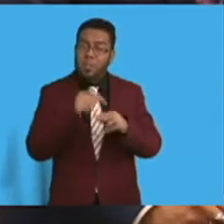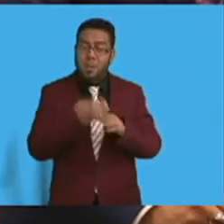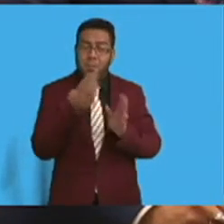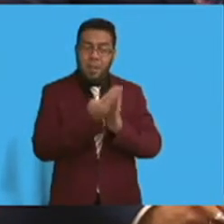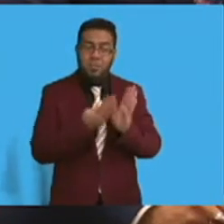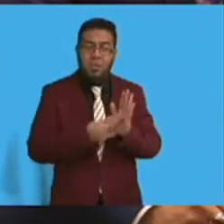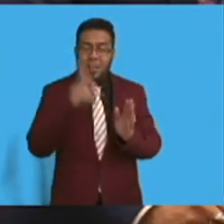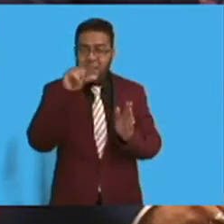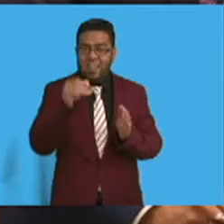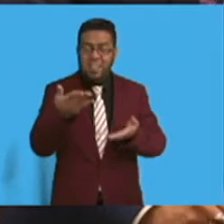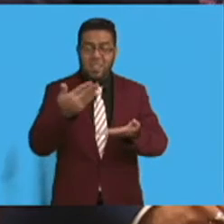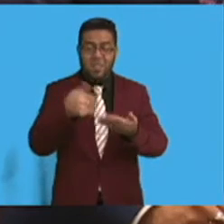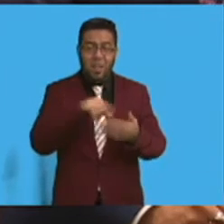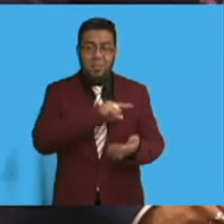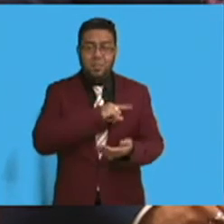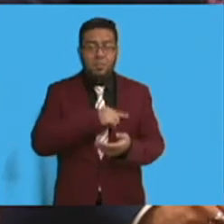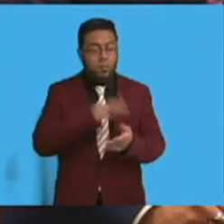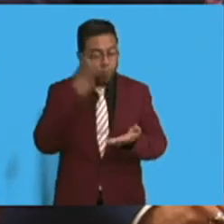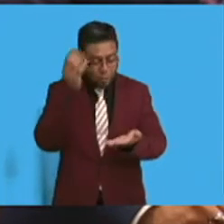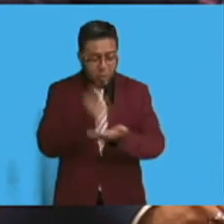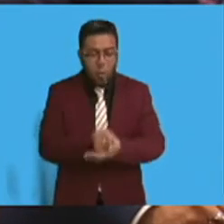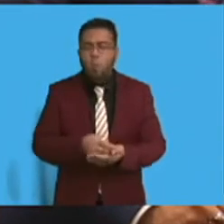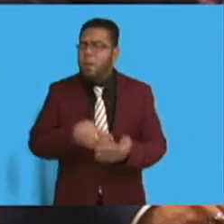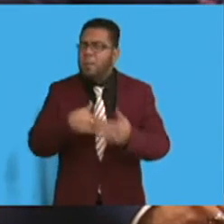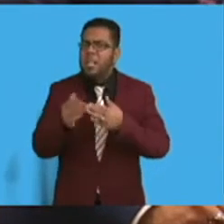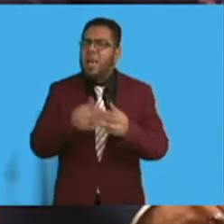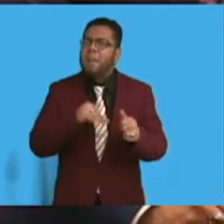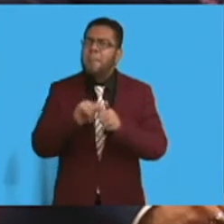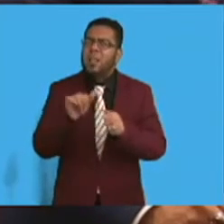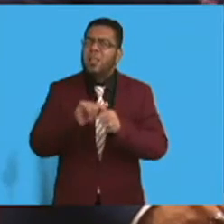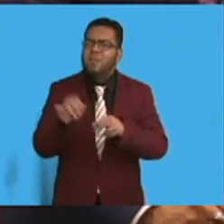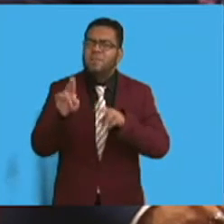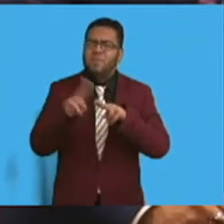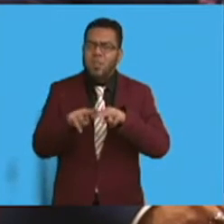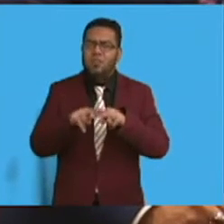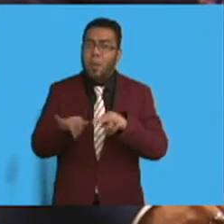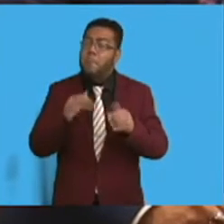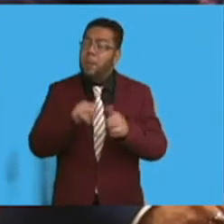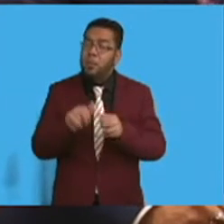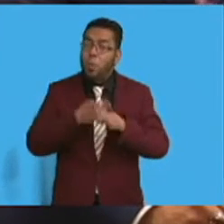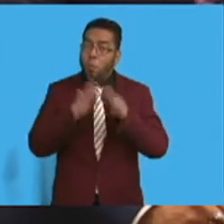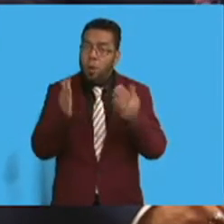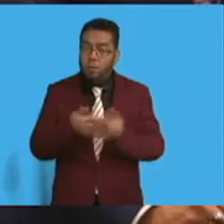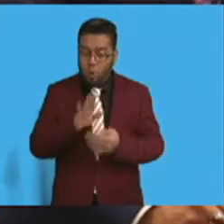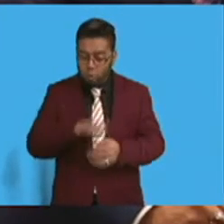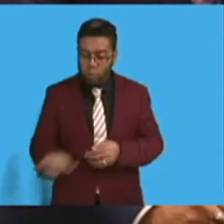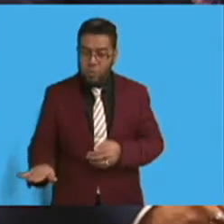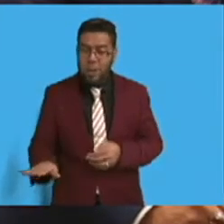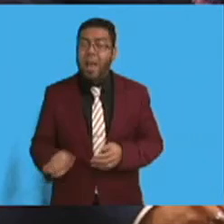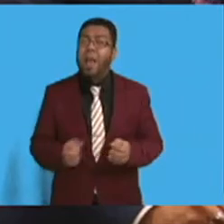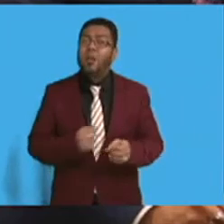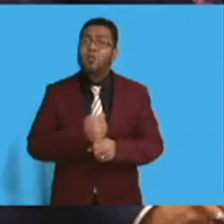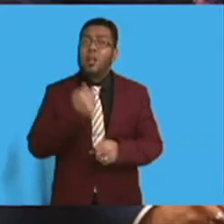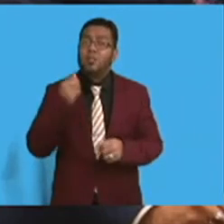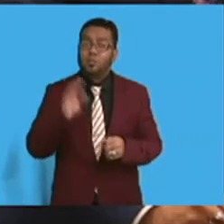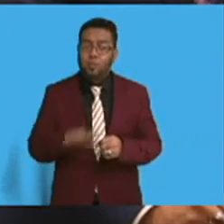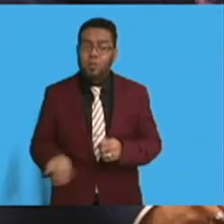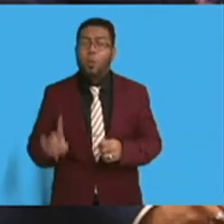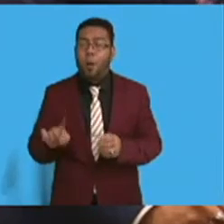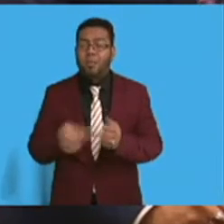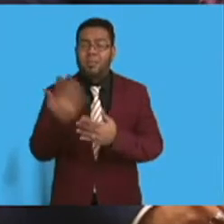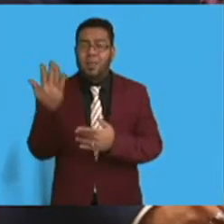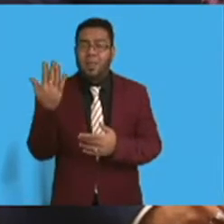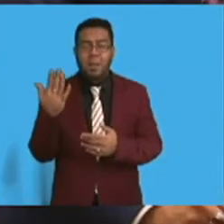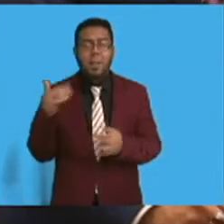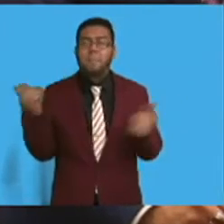give us all the certainty that we are building a better Fiji and a better world for our children, for our grandchildren, and one day for their own families many